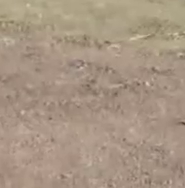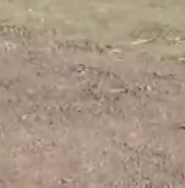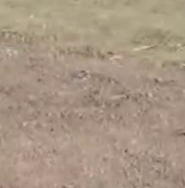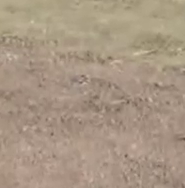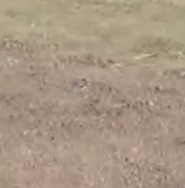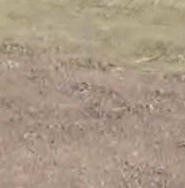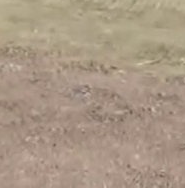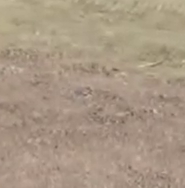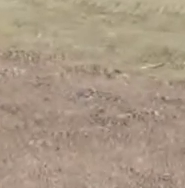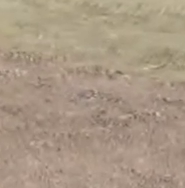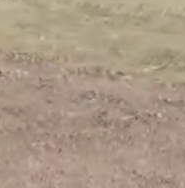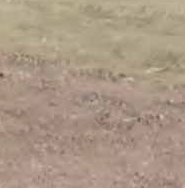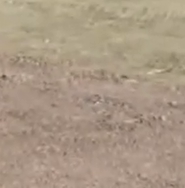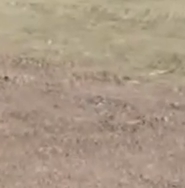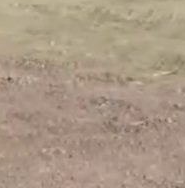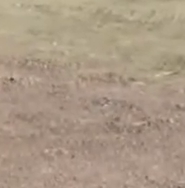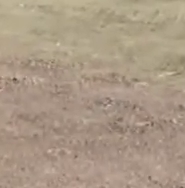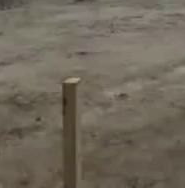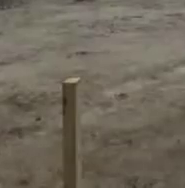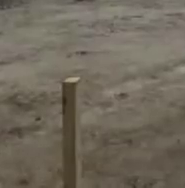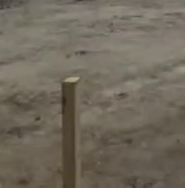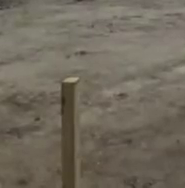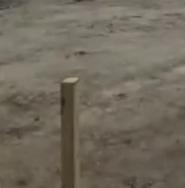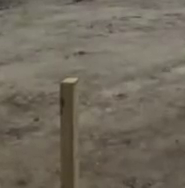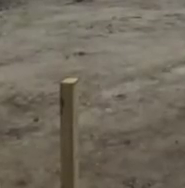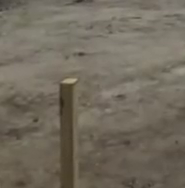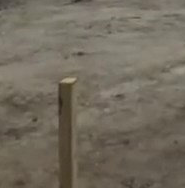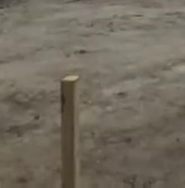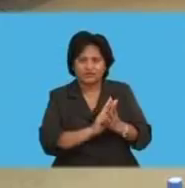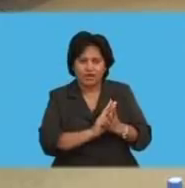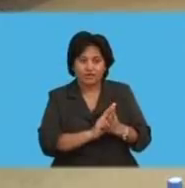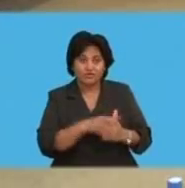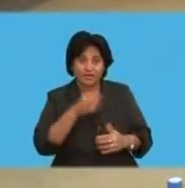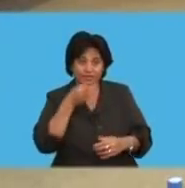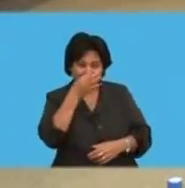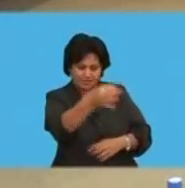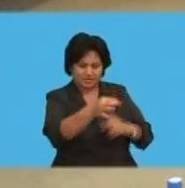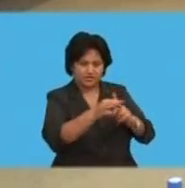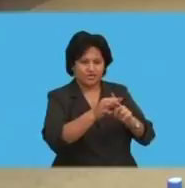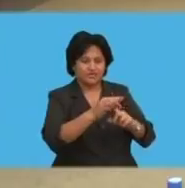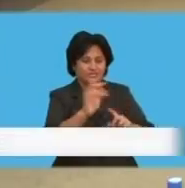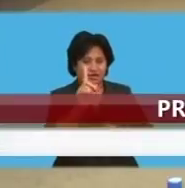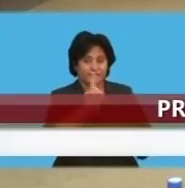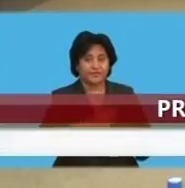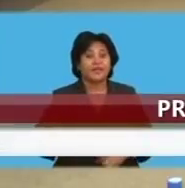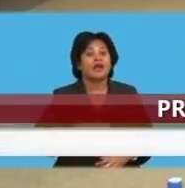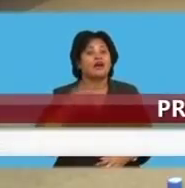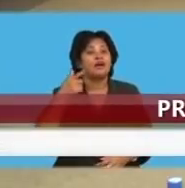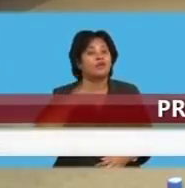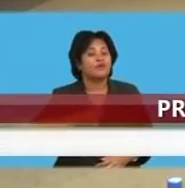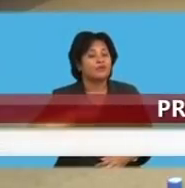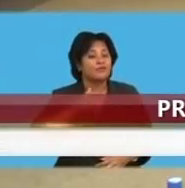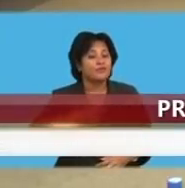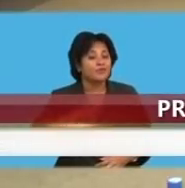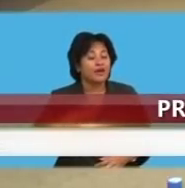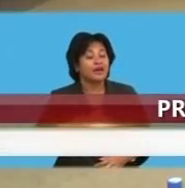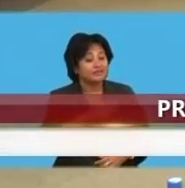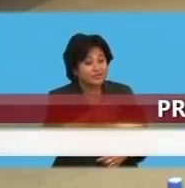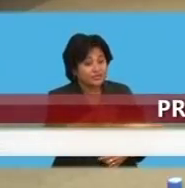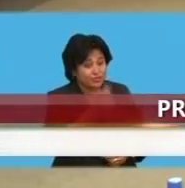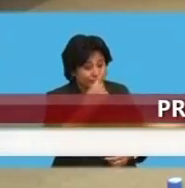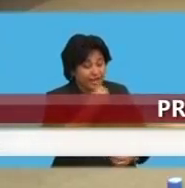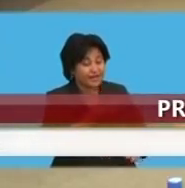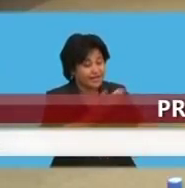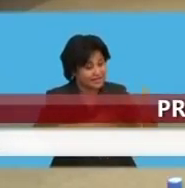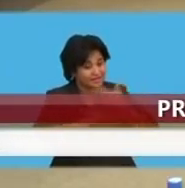why Fiji has not climbed up the ladders of the World Bank business rankings. Question is, why can the minister